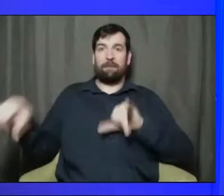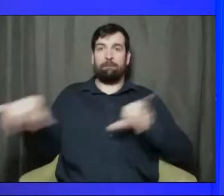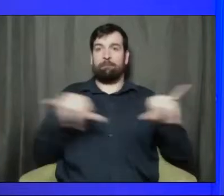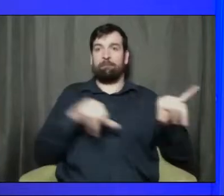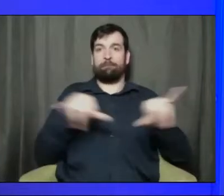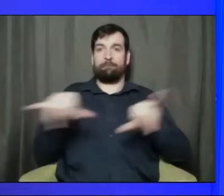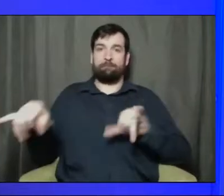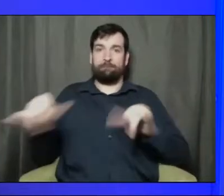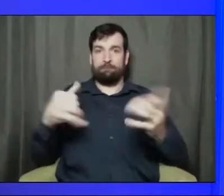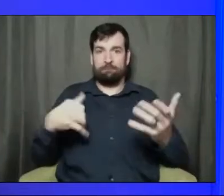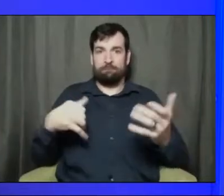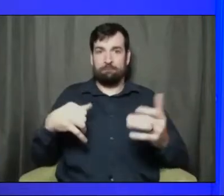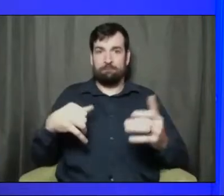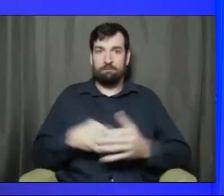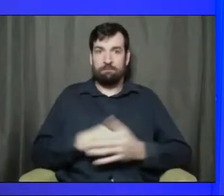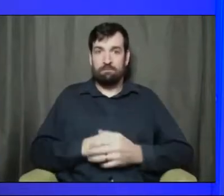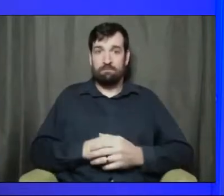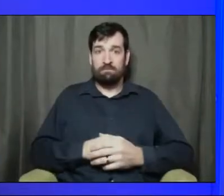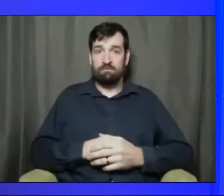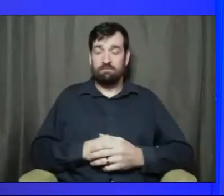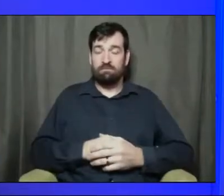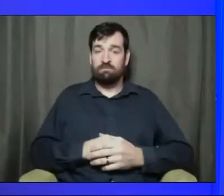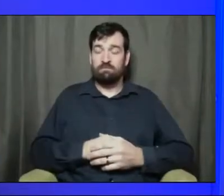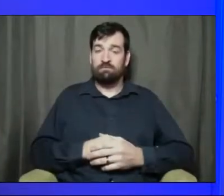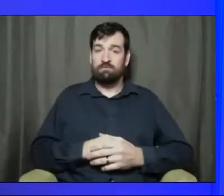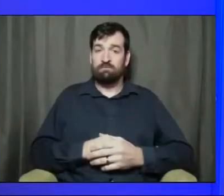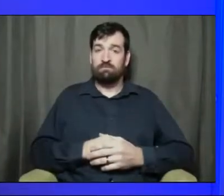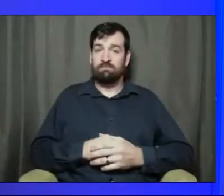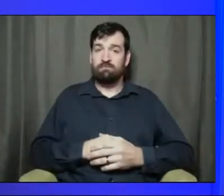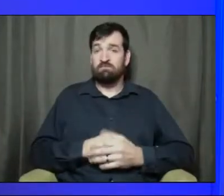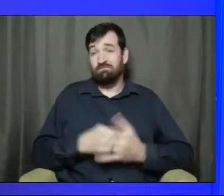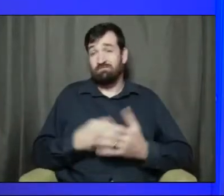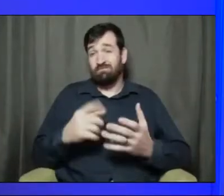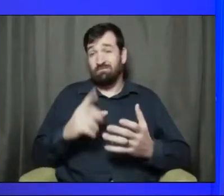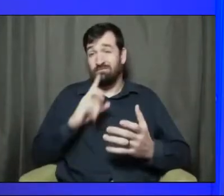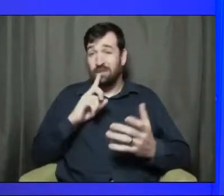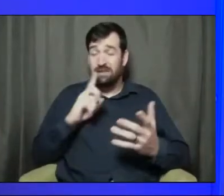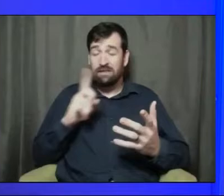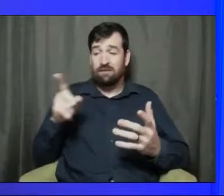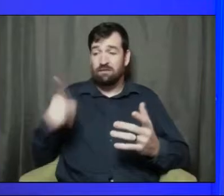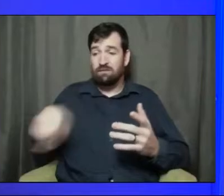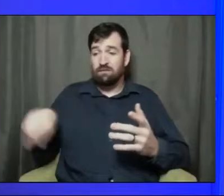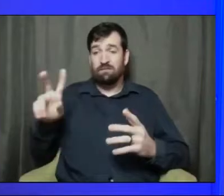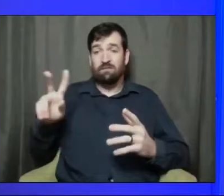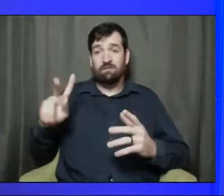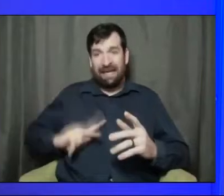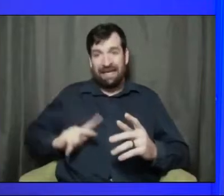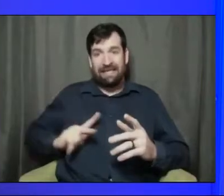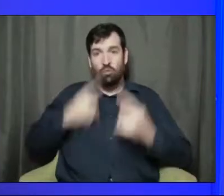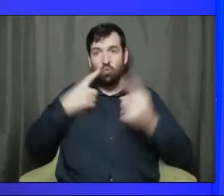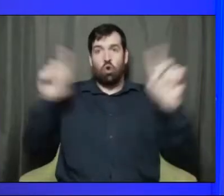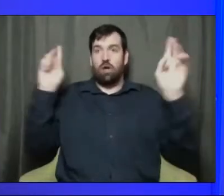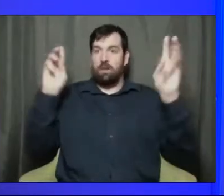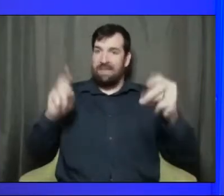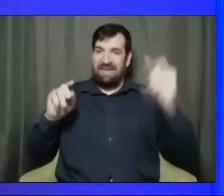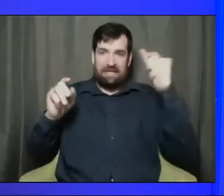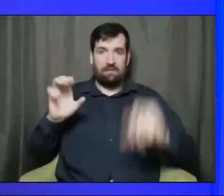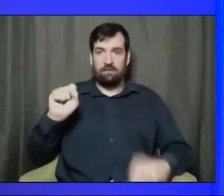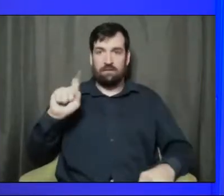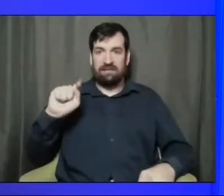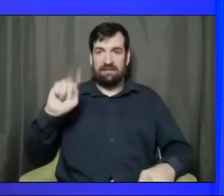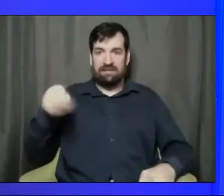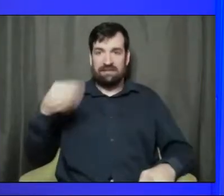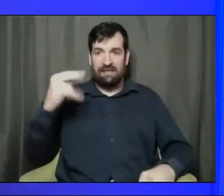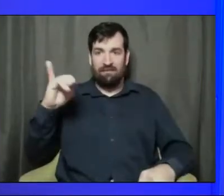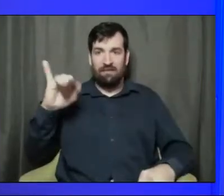can be enjoyed, and almost invariably these kidneys from living donors work right away. As you saw, Stephanie is climbing Mount